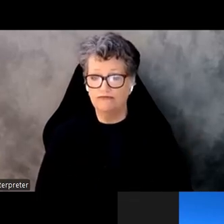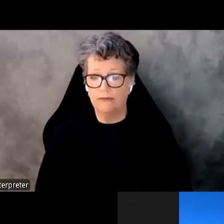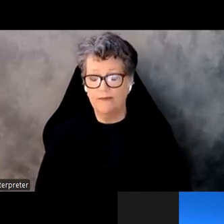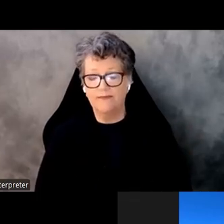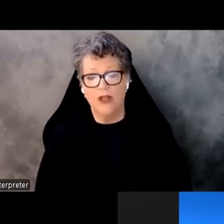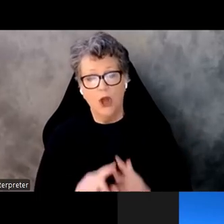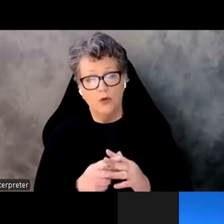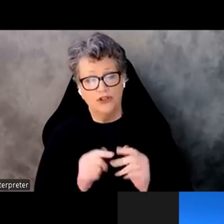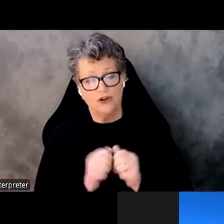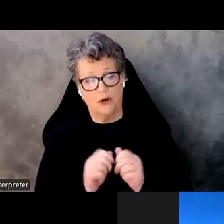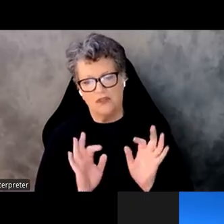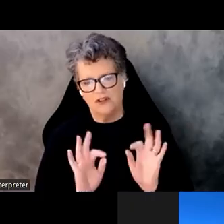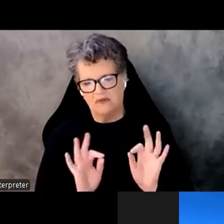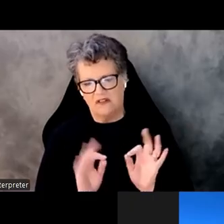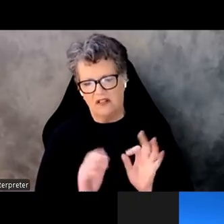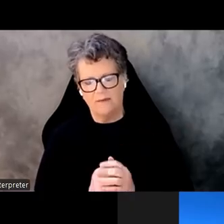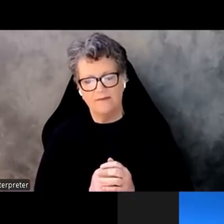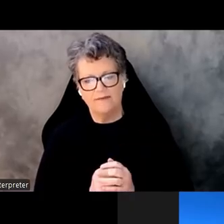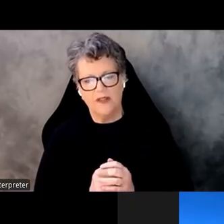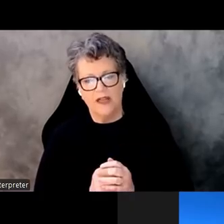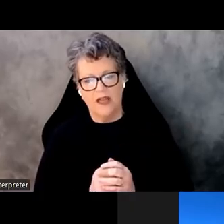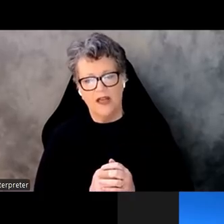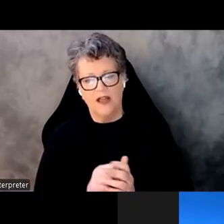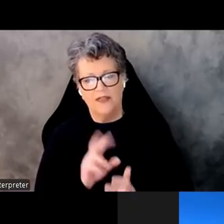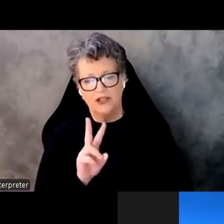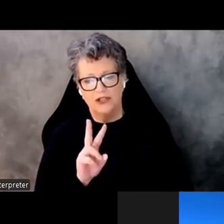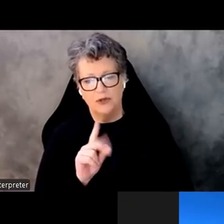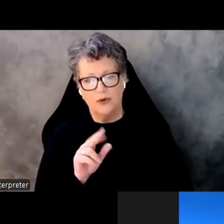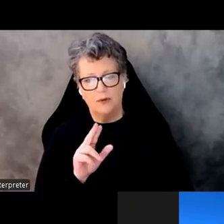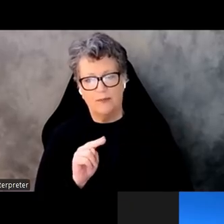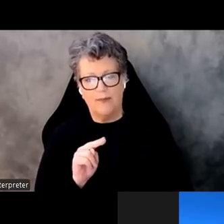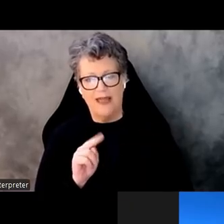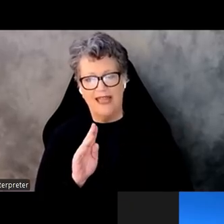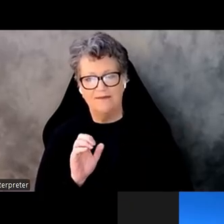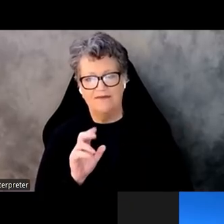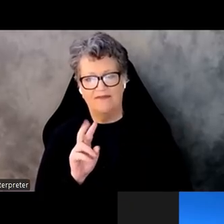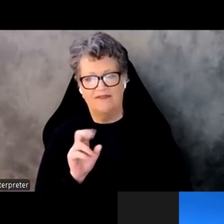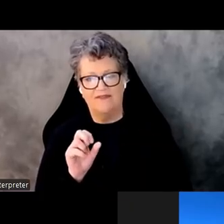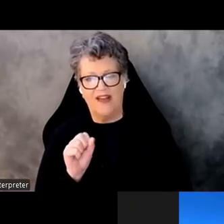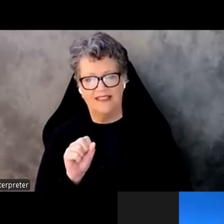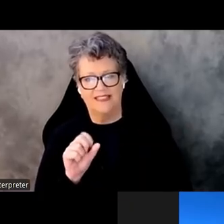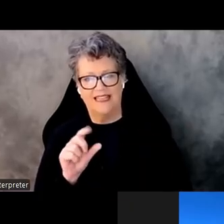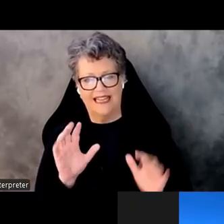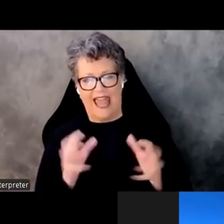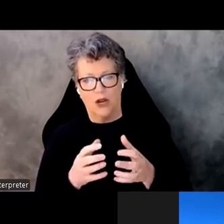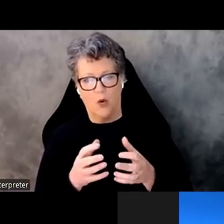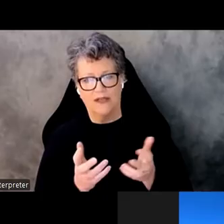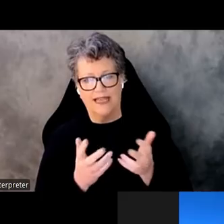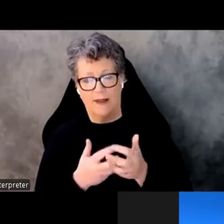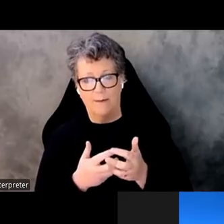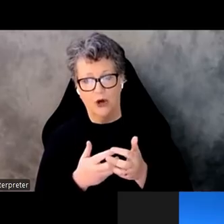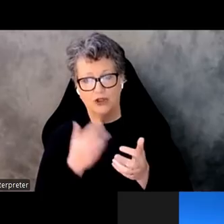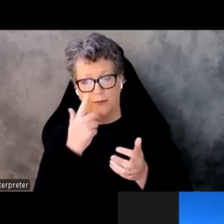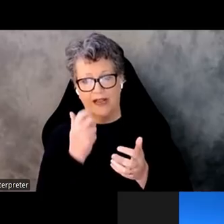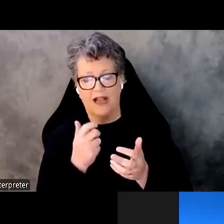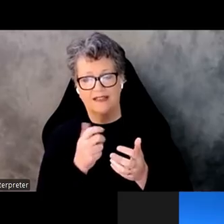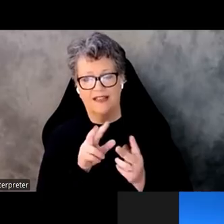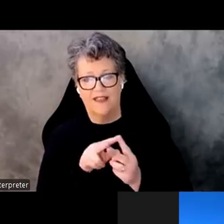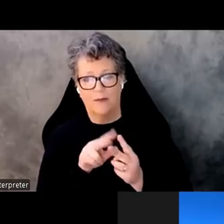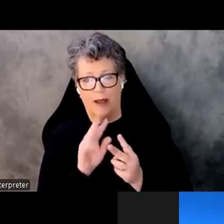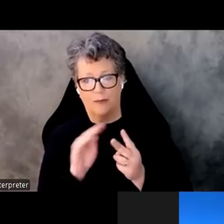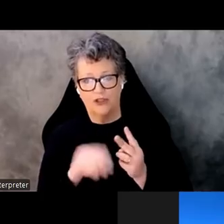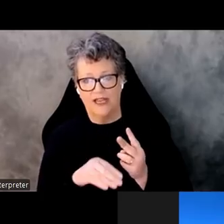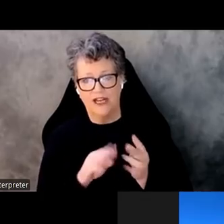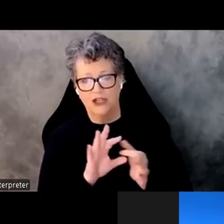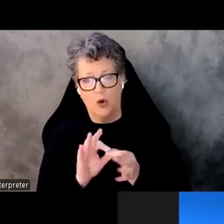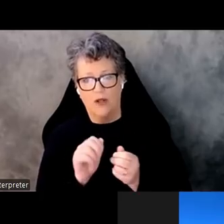Start with the trivial. The two PennVest categories and DISC categories could probably be merged because they're coupled by percentage and correlate